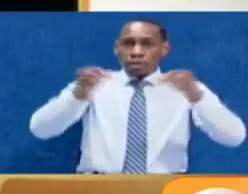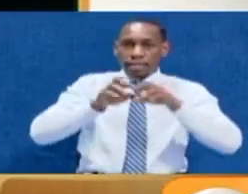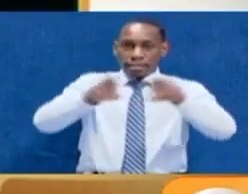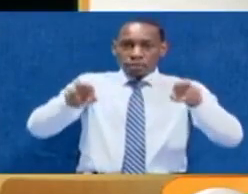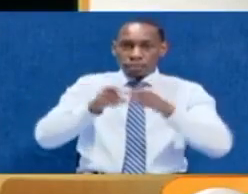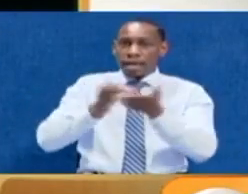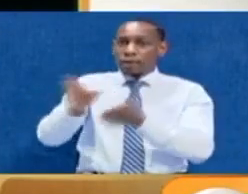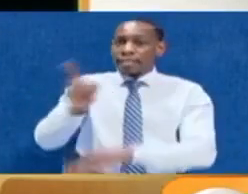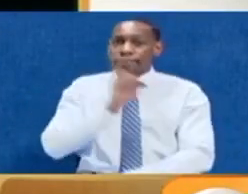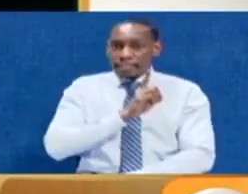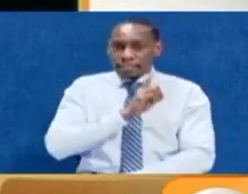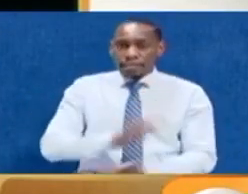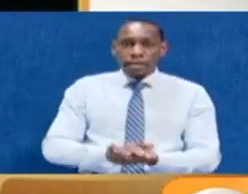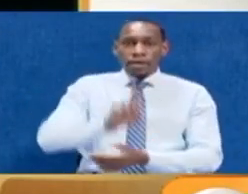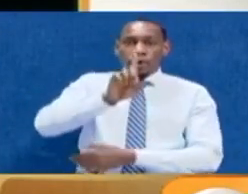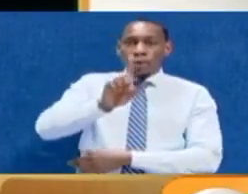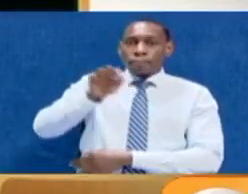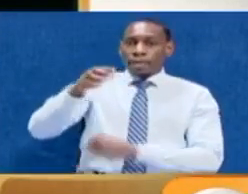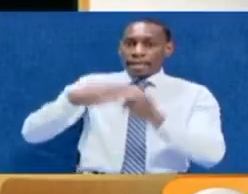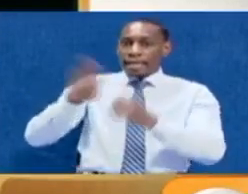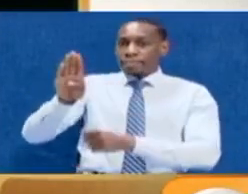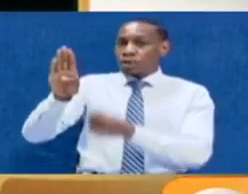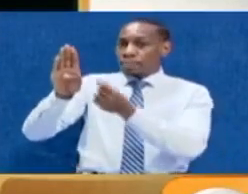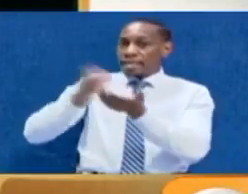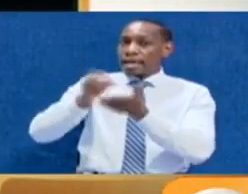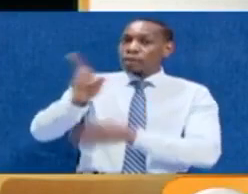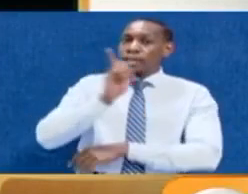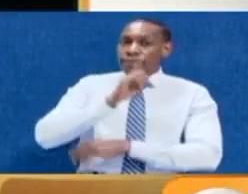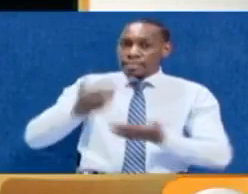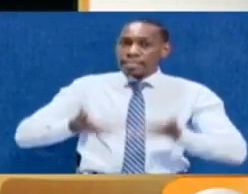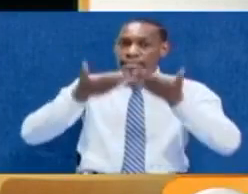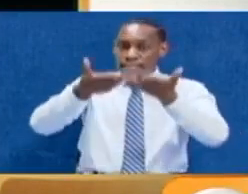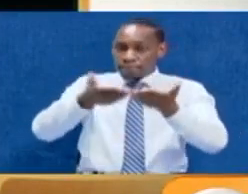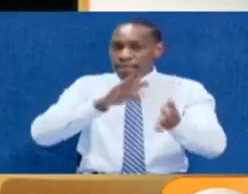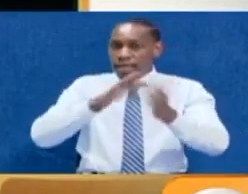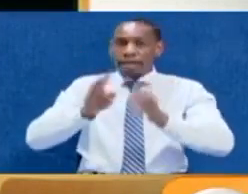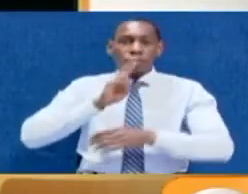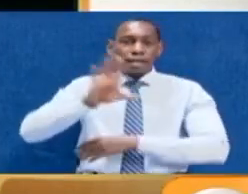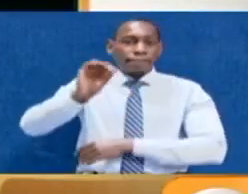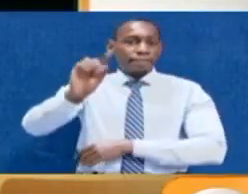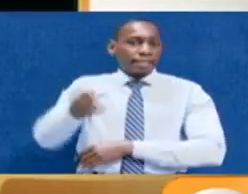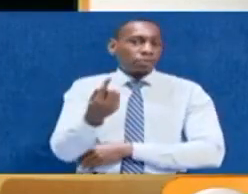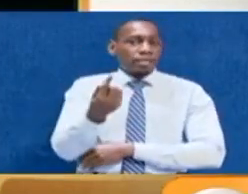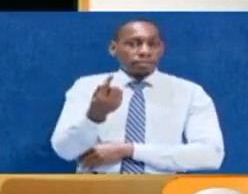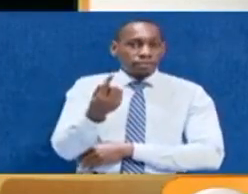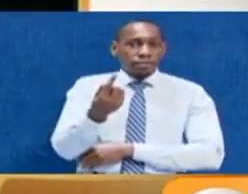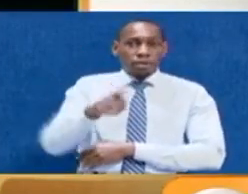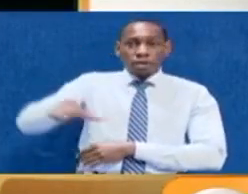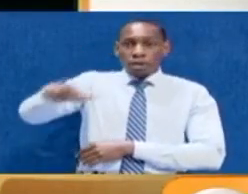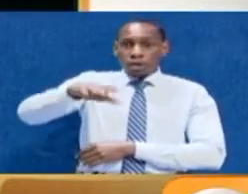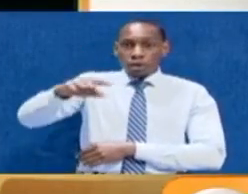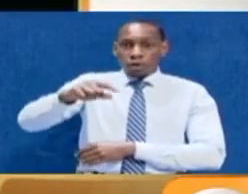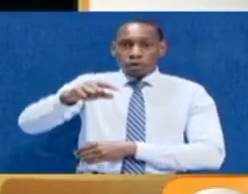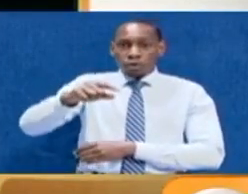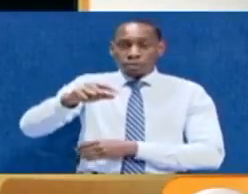been allocated. 1.9 billion shillings has also been allocated to provide at least 250,000 locally